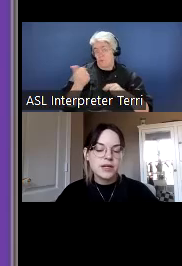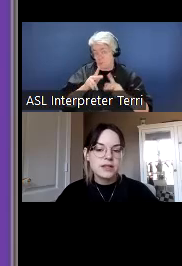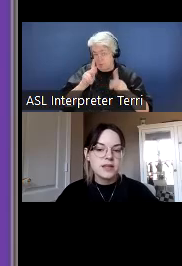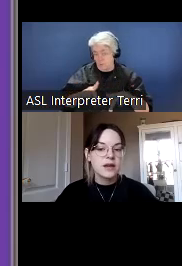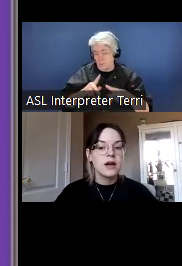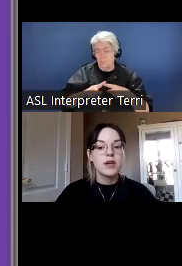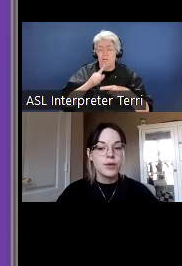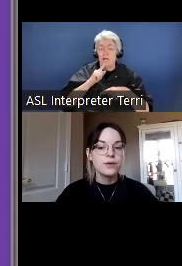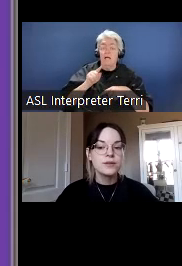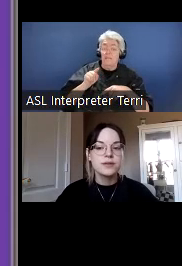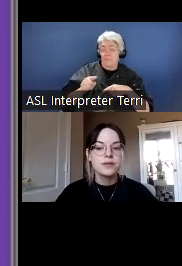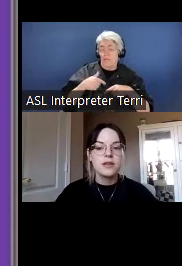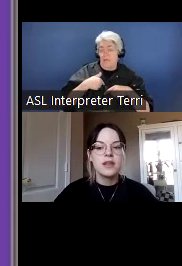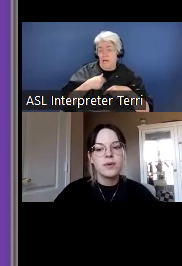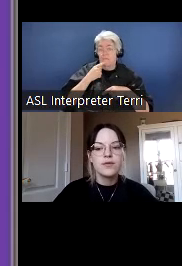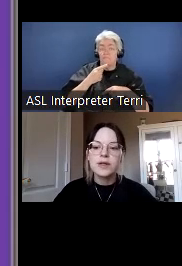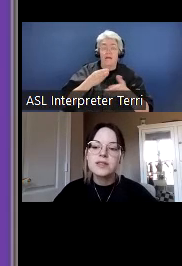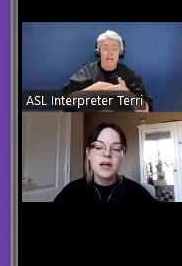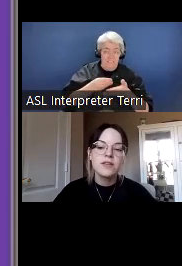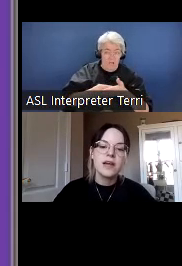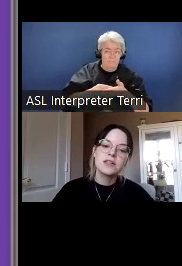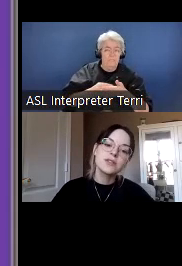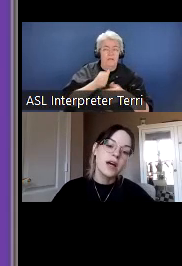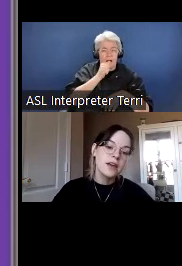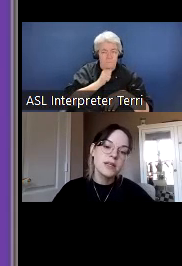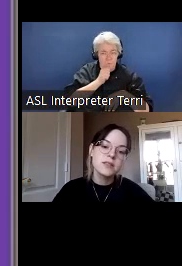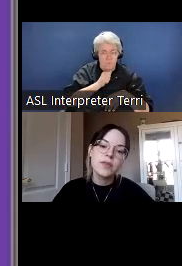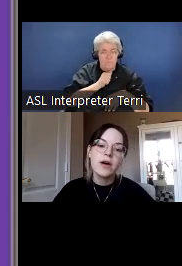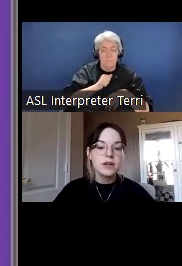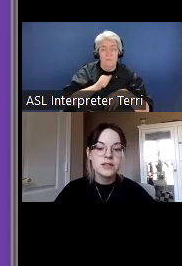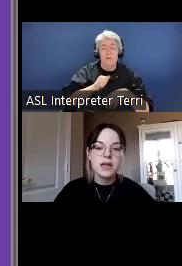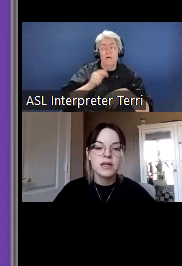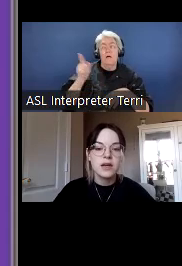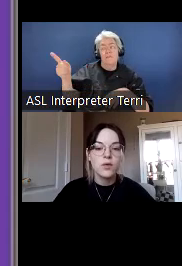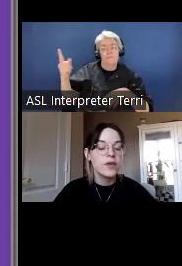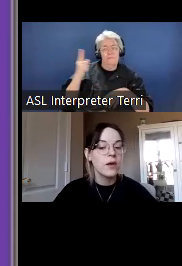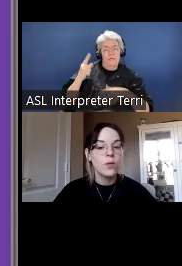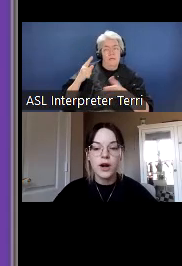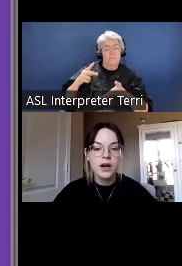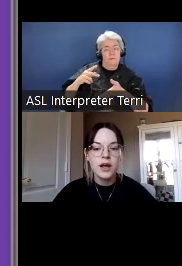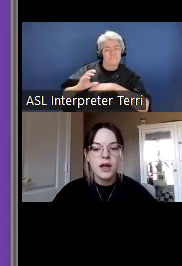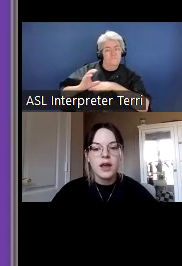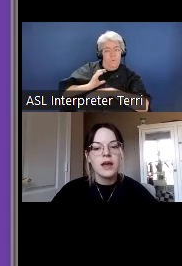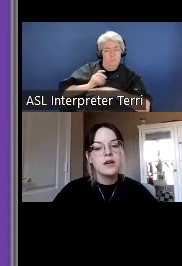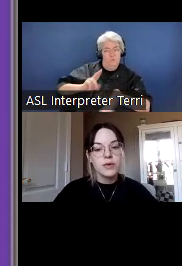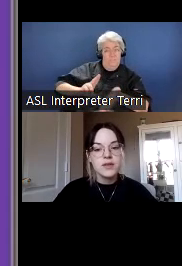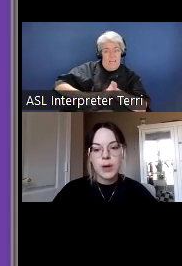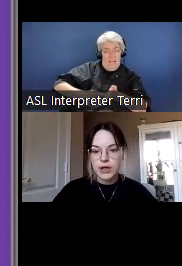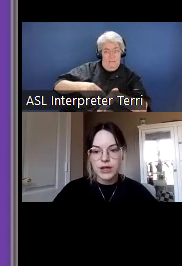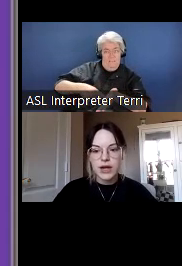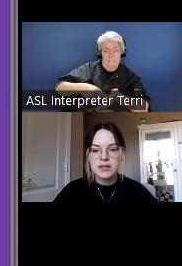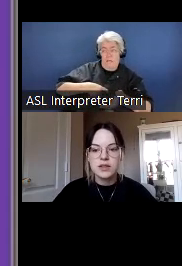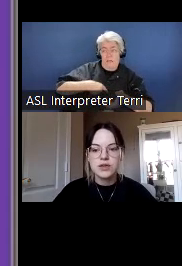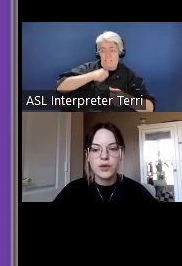has experienced economic abuse. They've been forced to sign financial documents without understanding what they were, and their